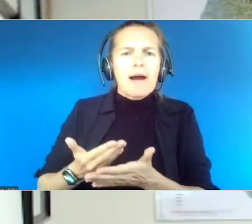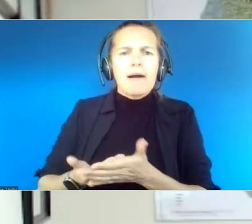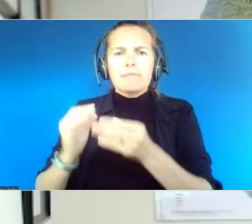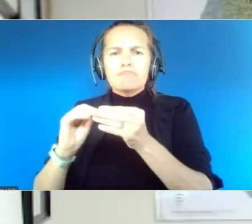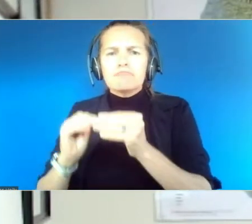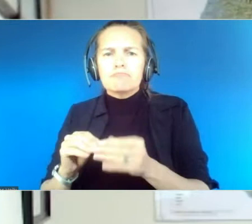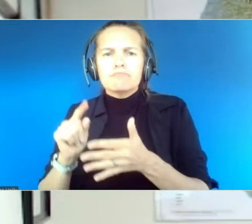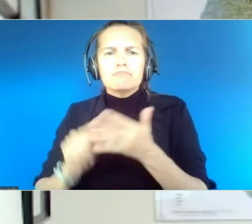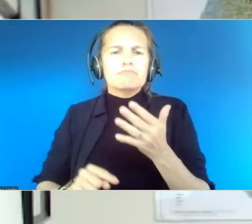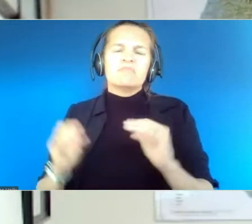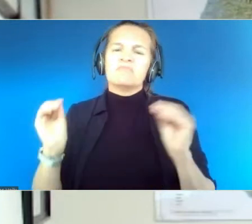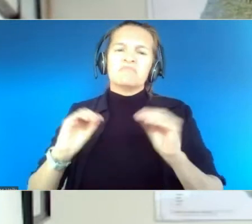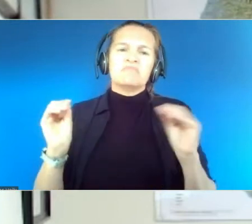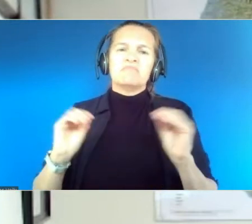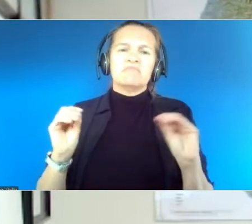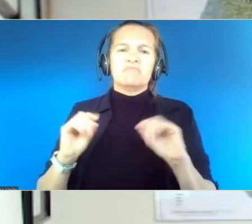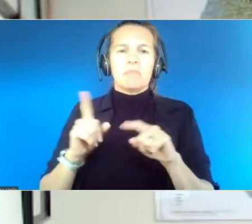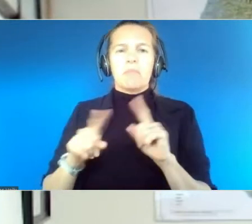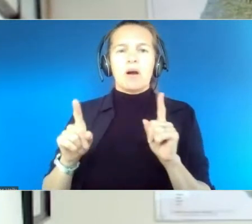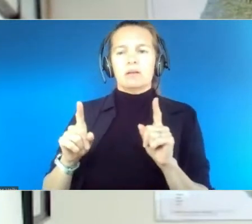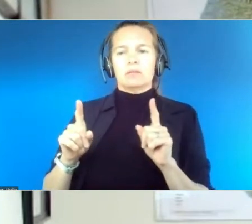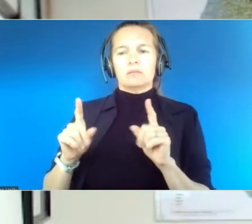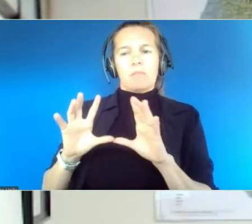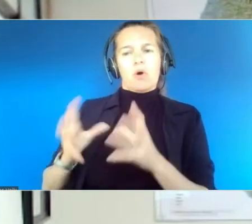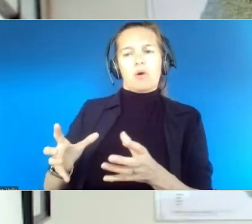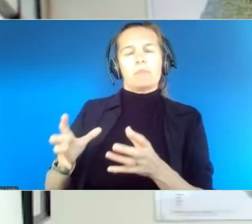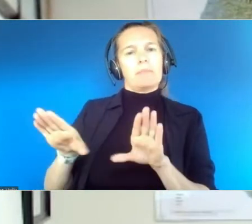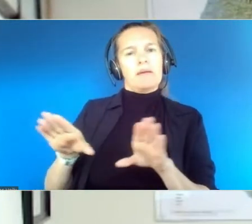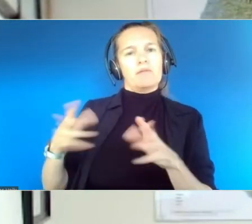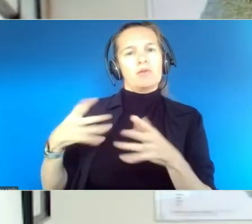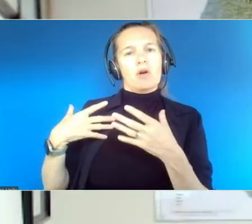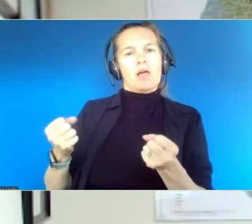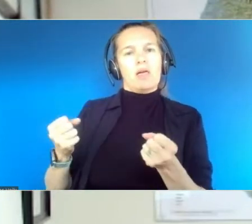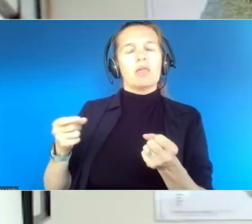Department of Behavioral Health is doing quite a bit